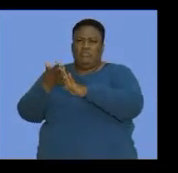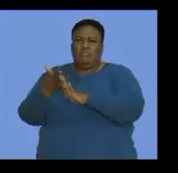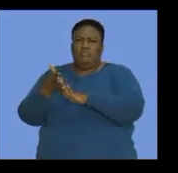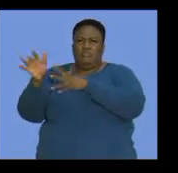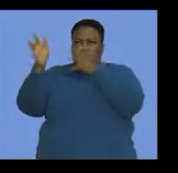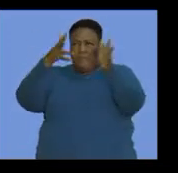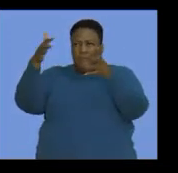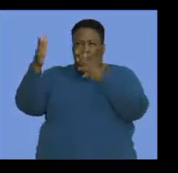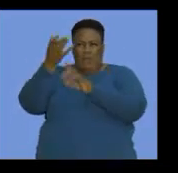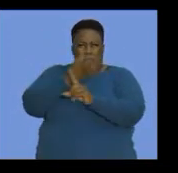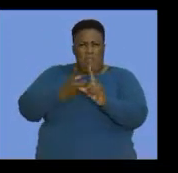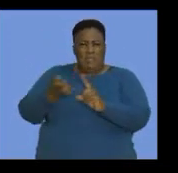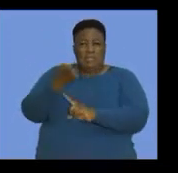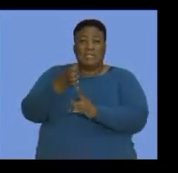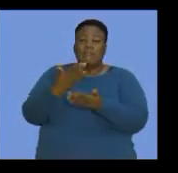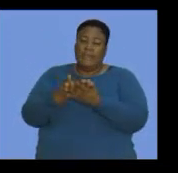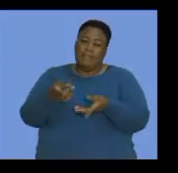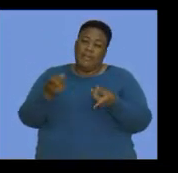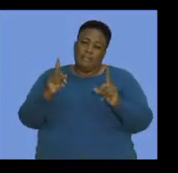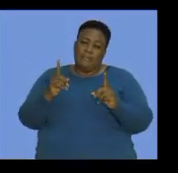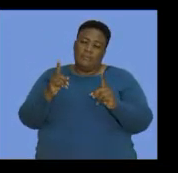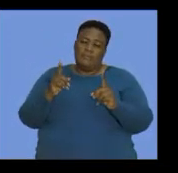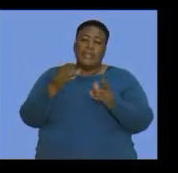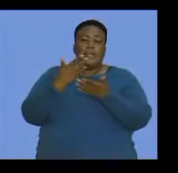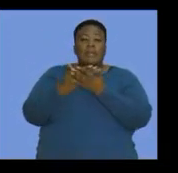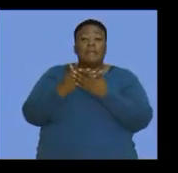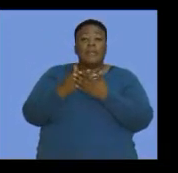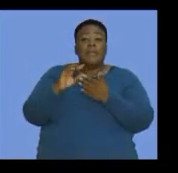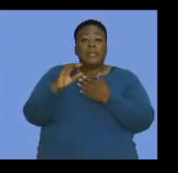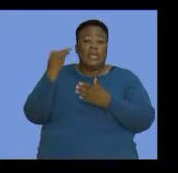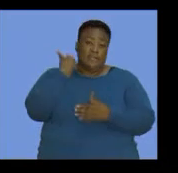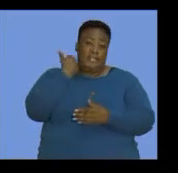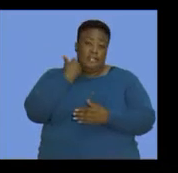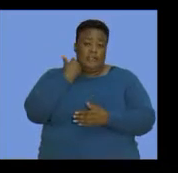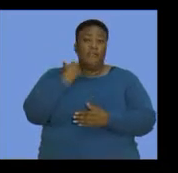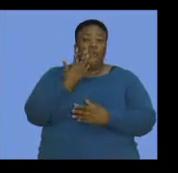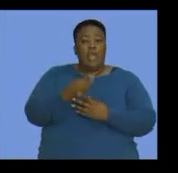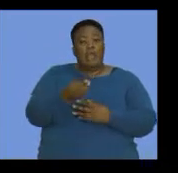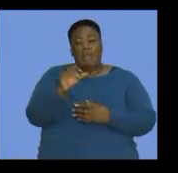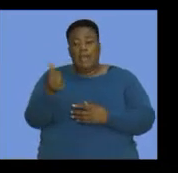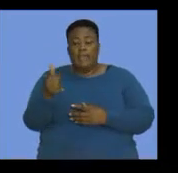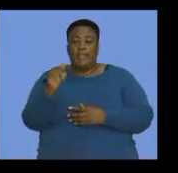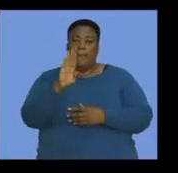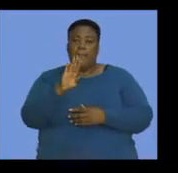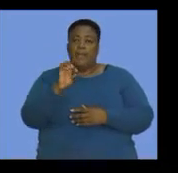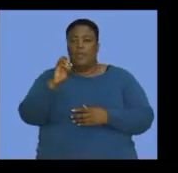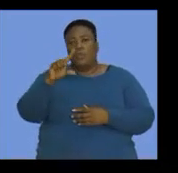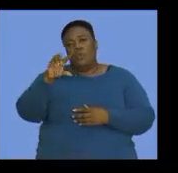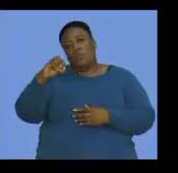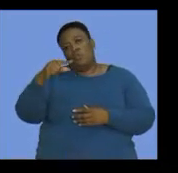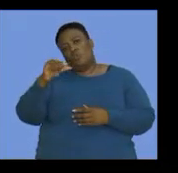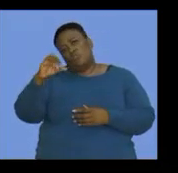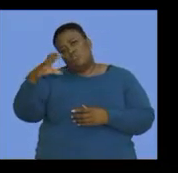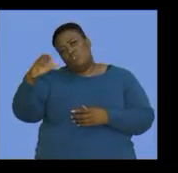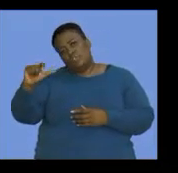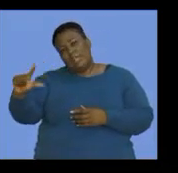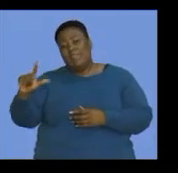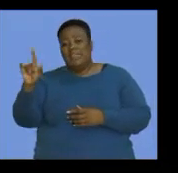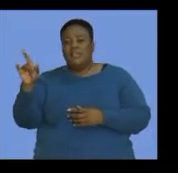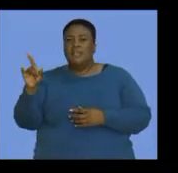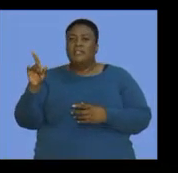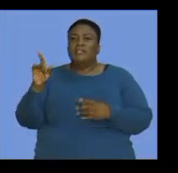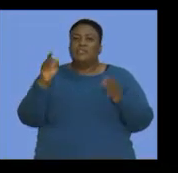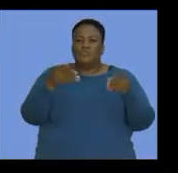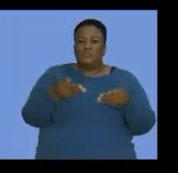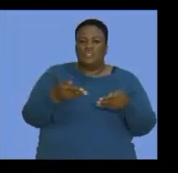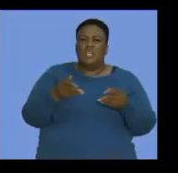impact on polluting the environment and can be very expensive. There are several biological methods, and these methods introducing